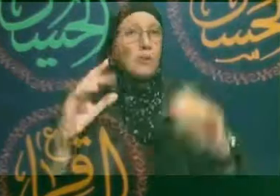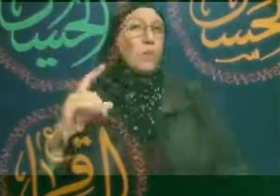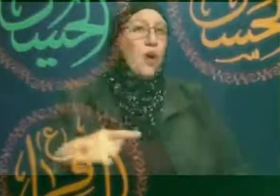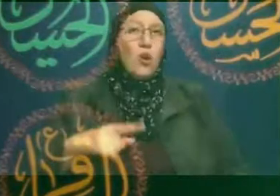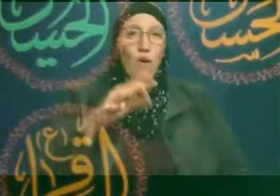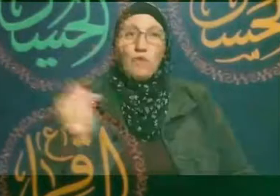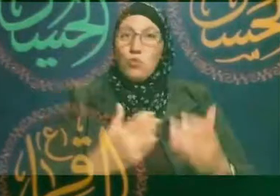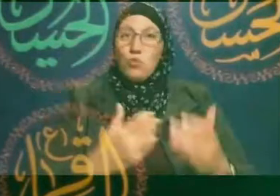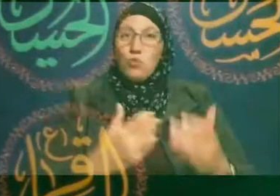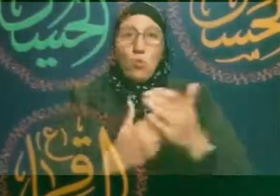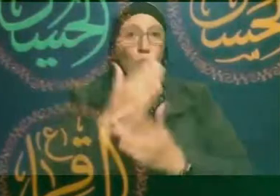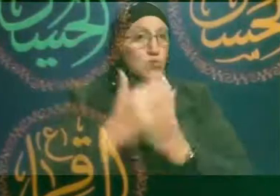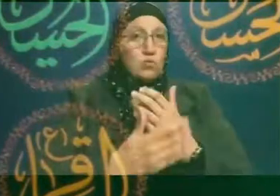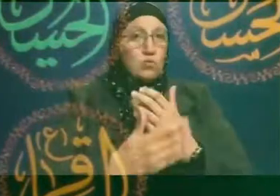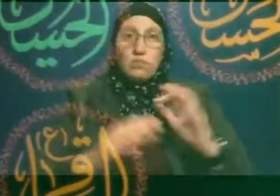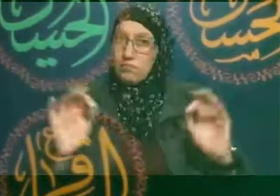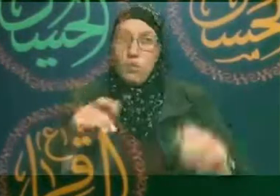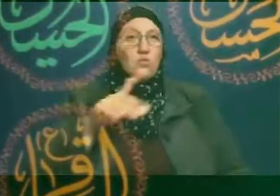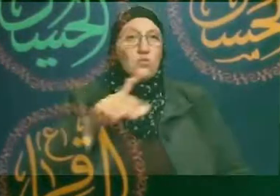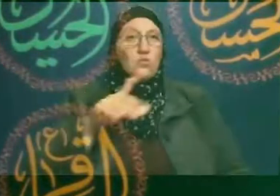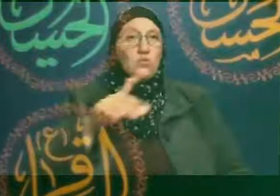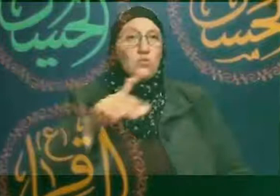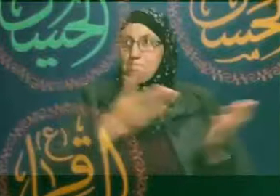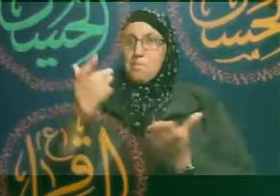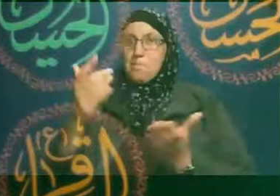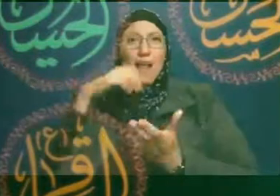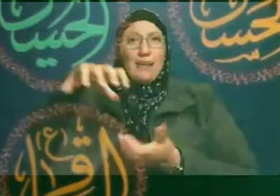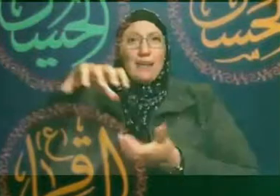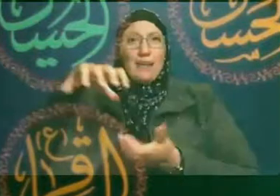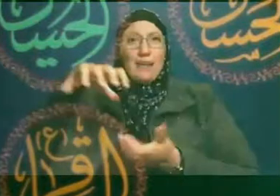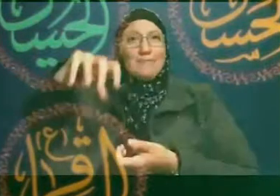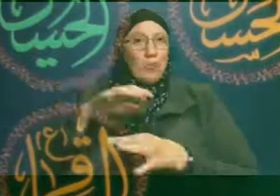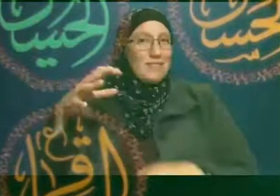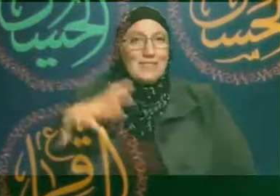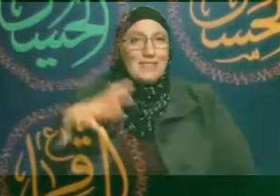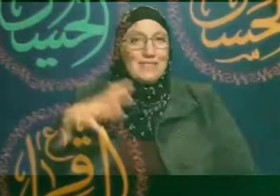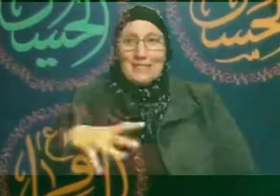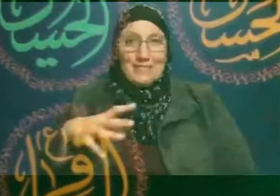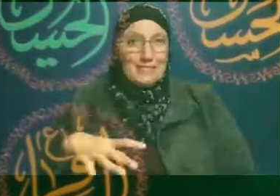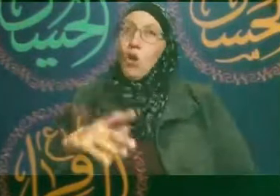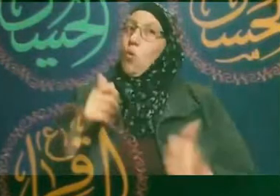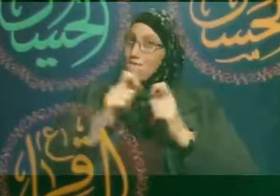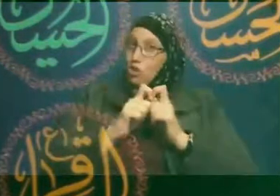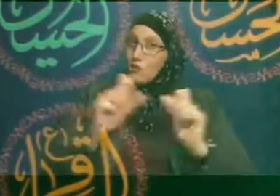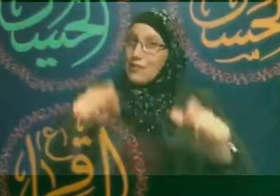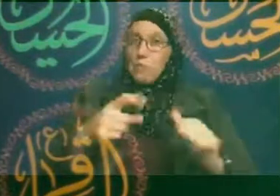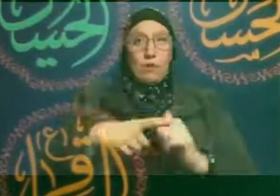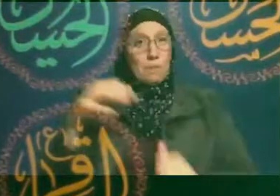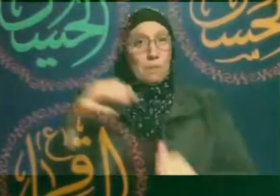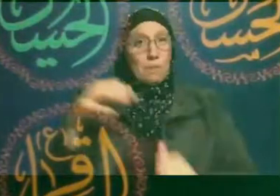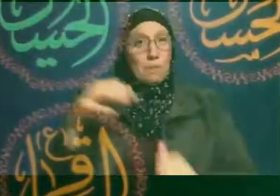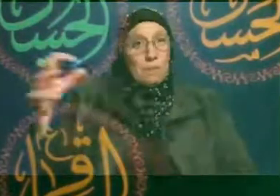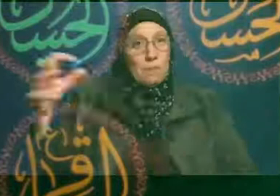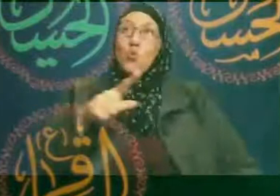facing the Qibla, although it's a virtue. There is no restriction that you need to read it from the books of dua. You